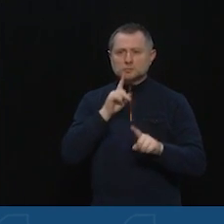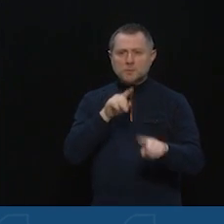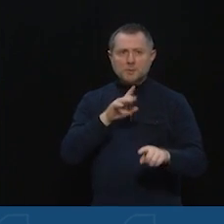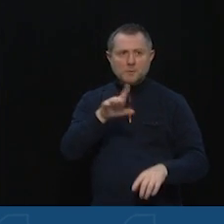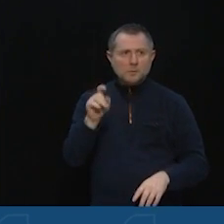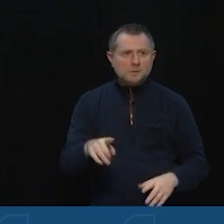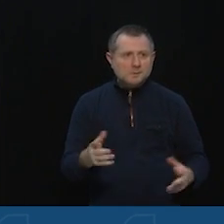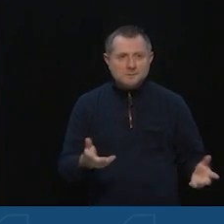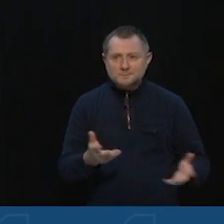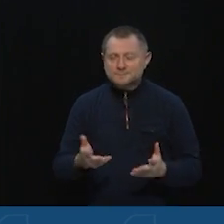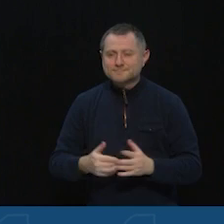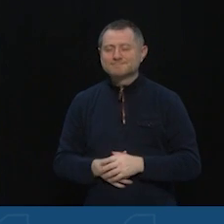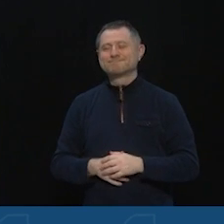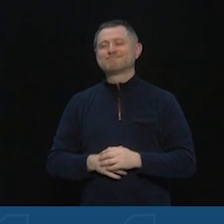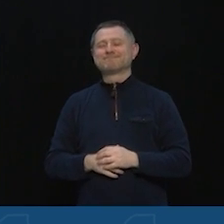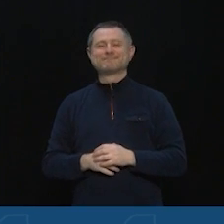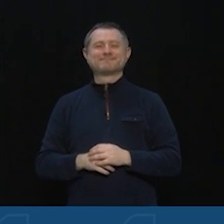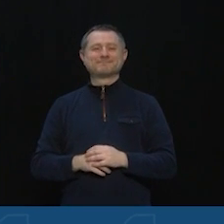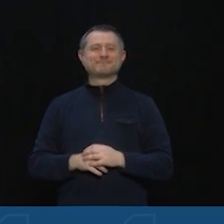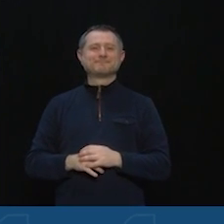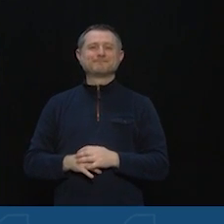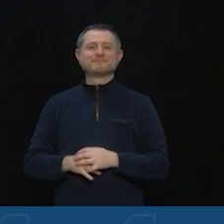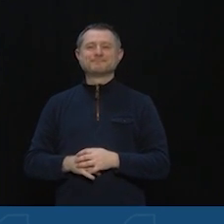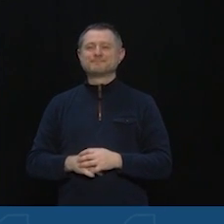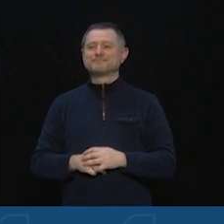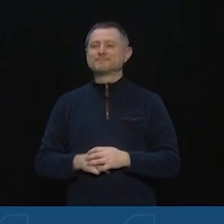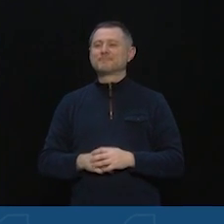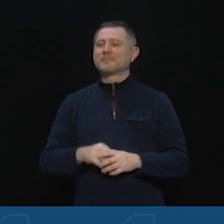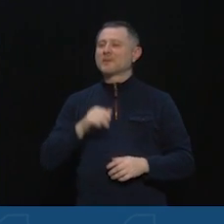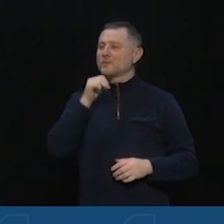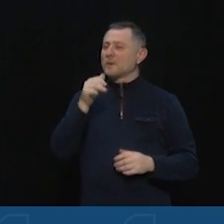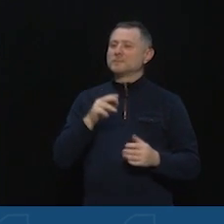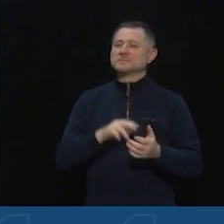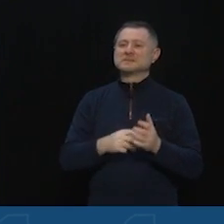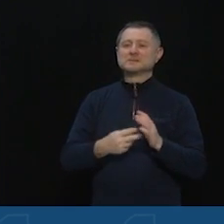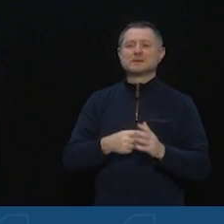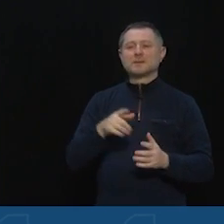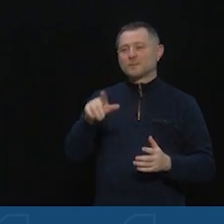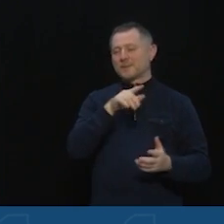Okay. I'm not trying to be